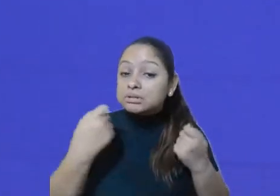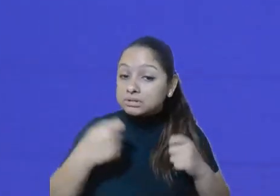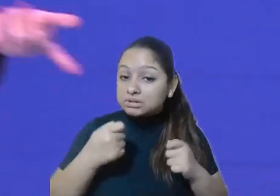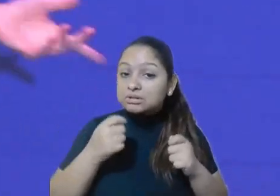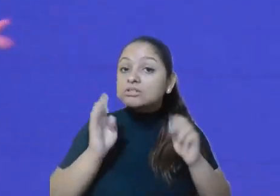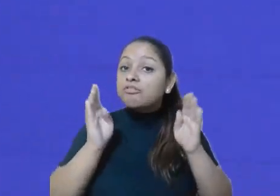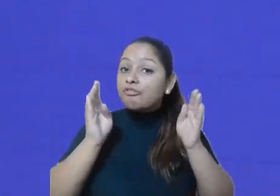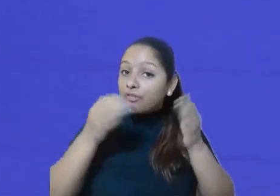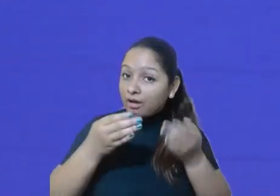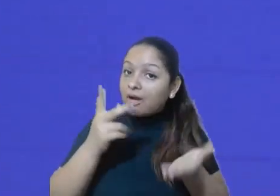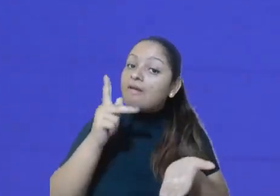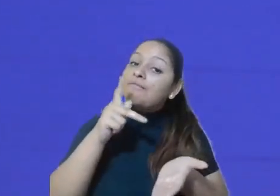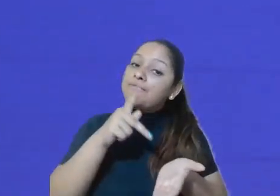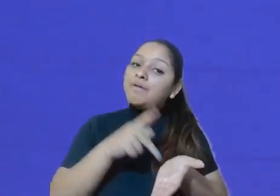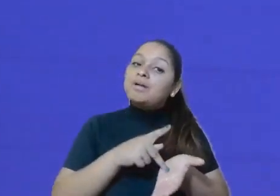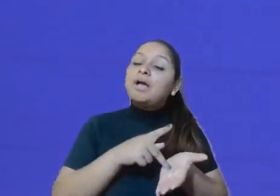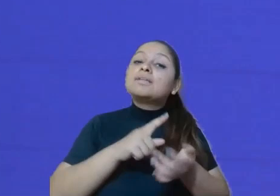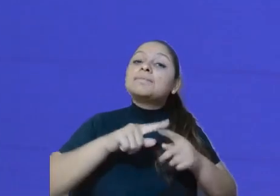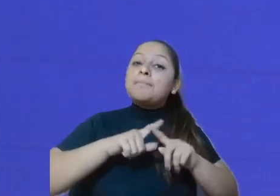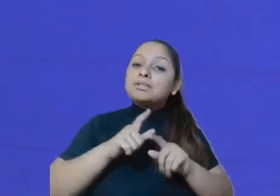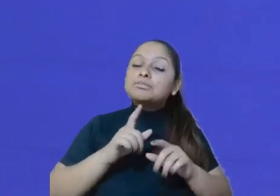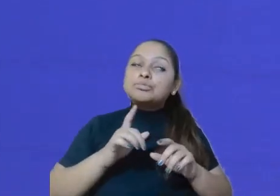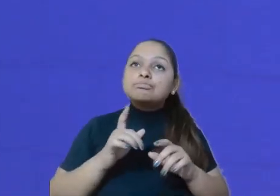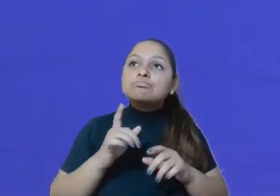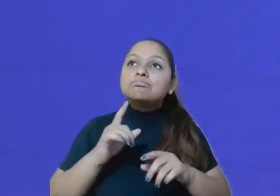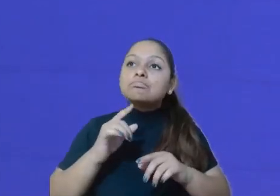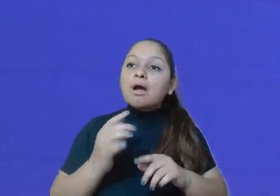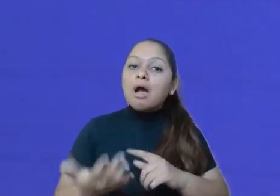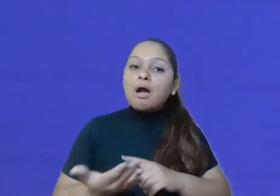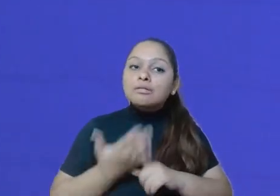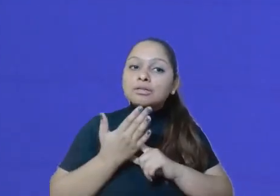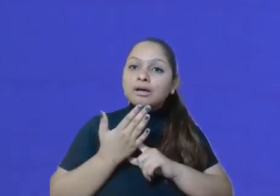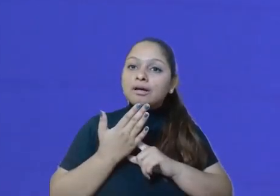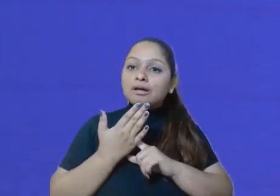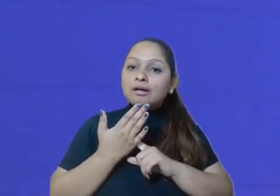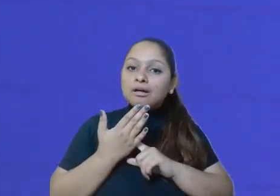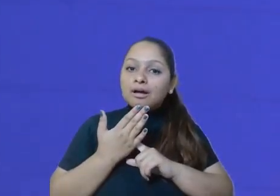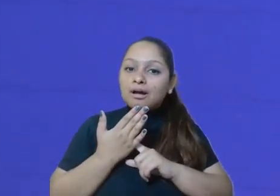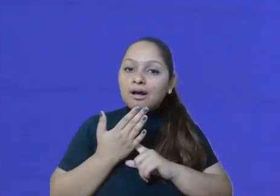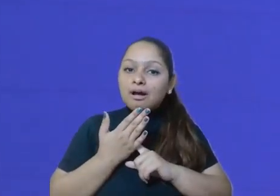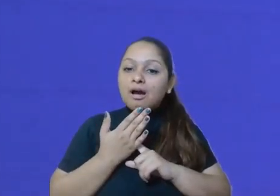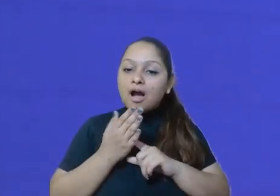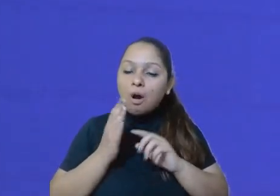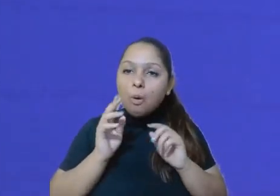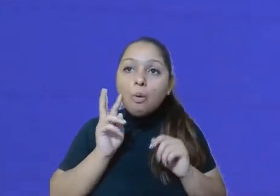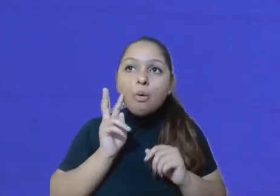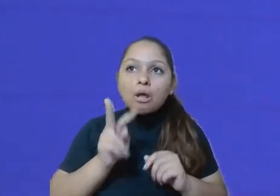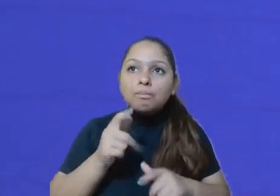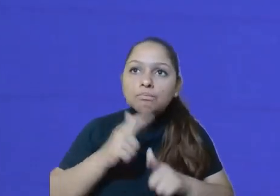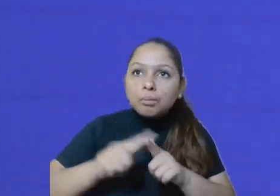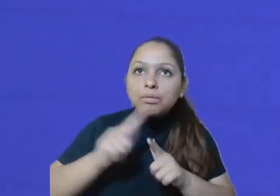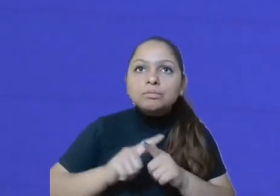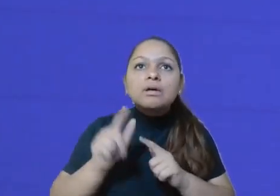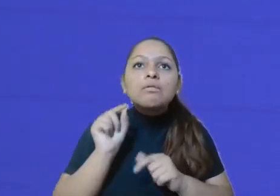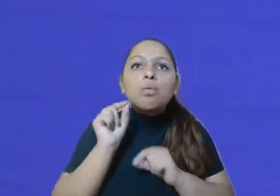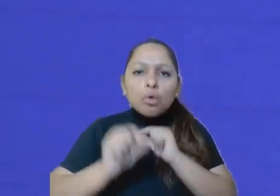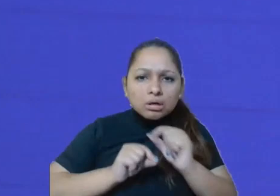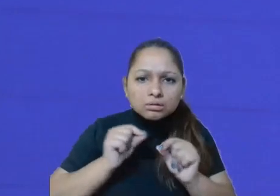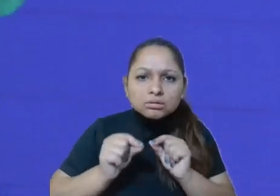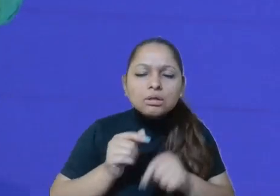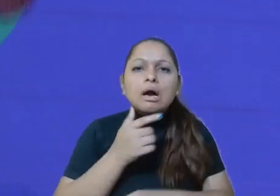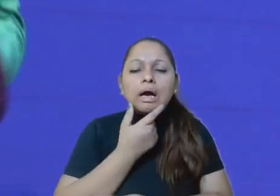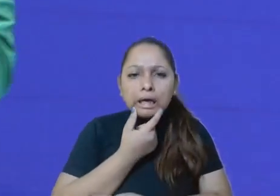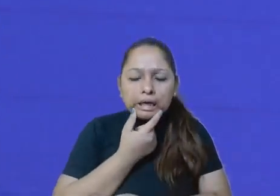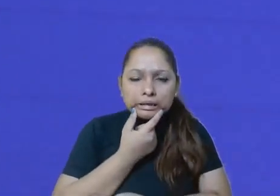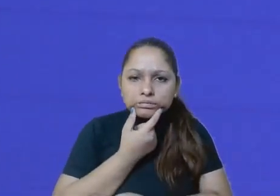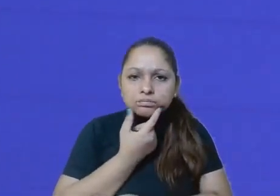reality as an input for innovation. So what we want to do is look, face the problems that the